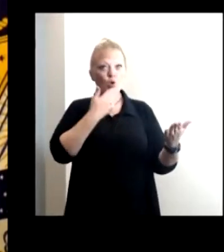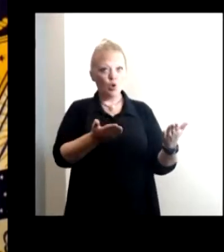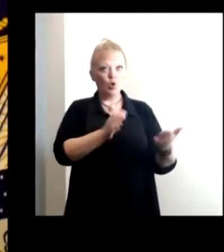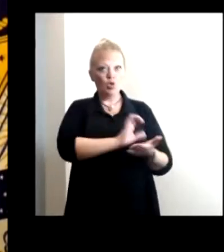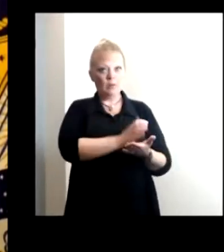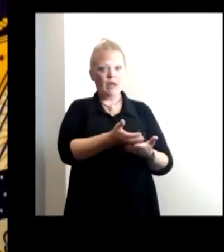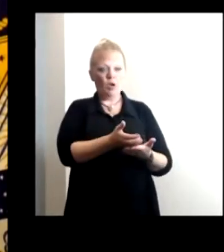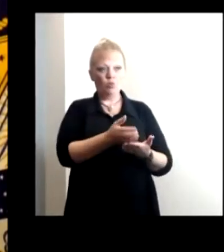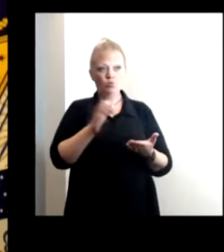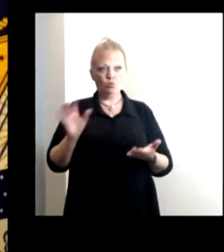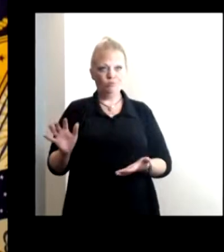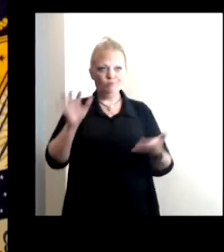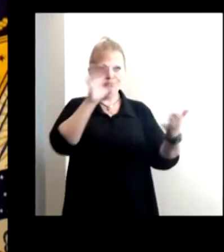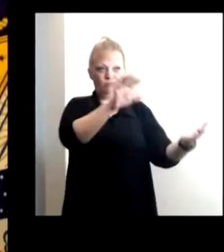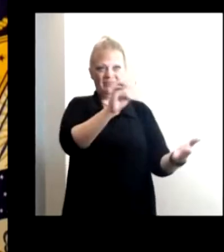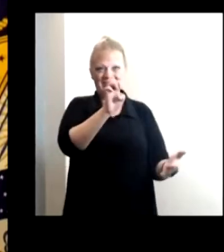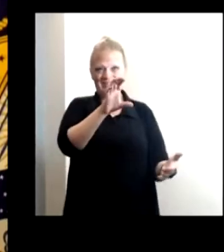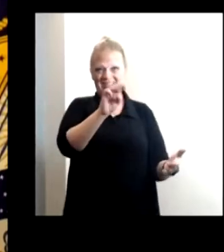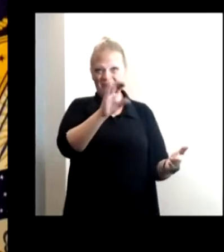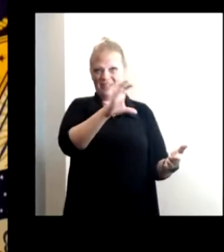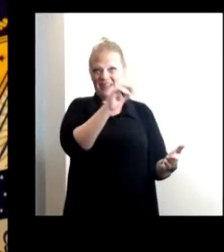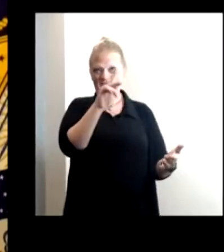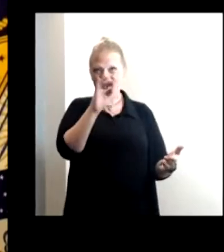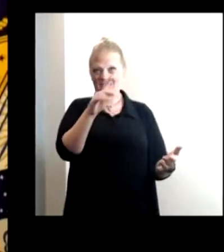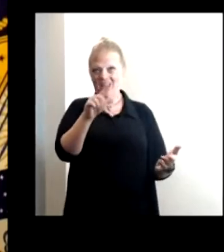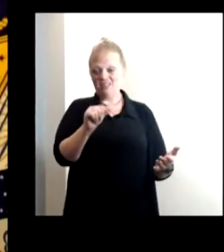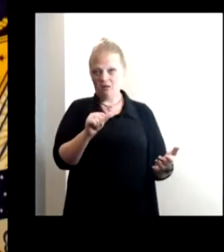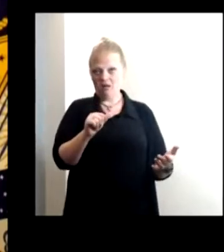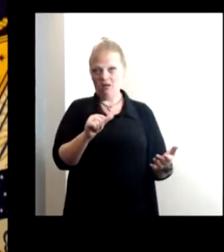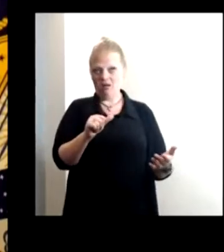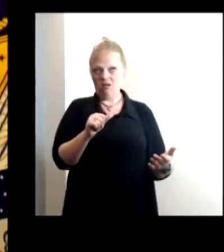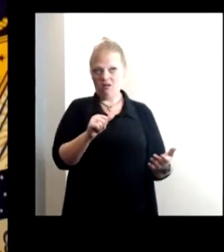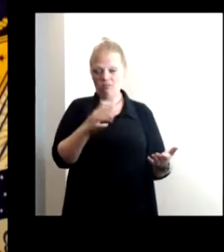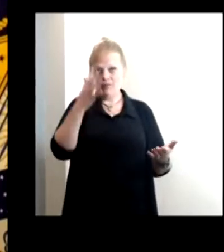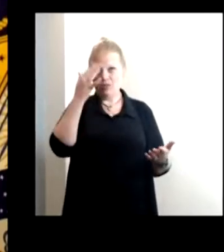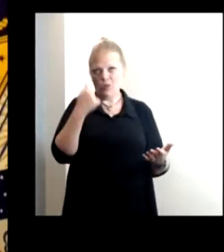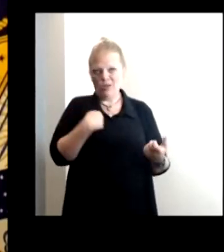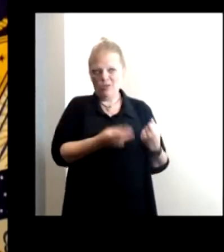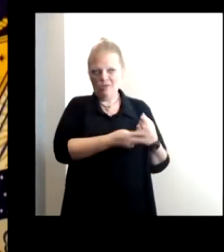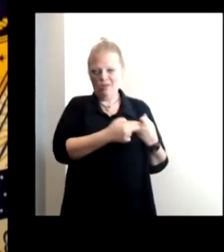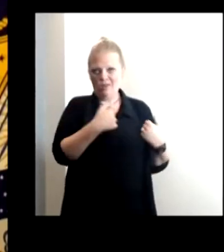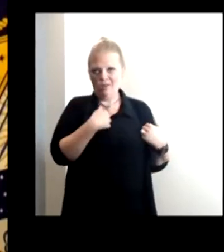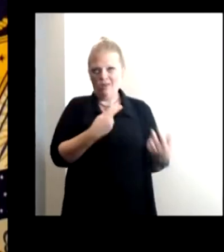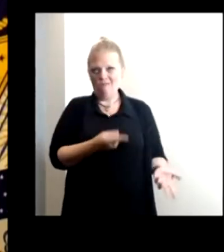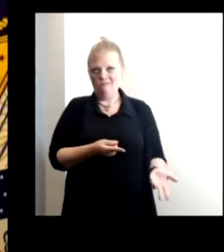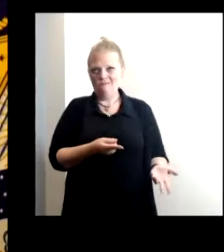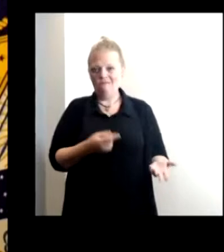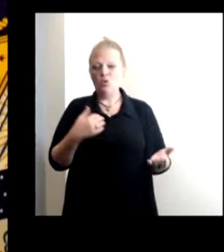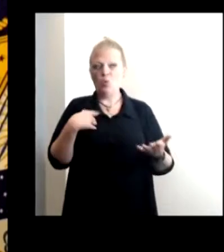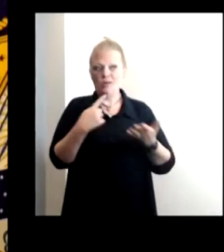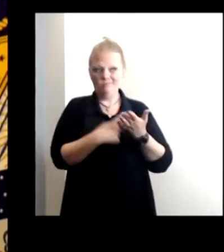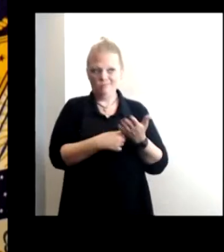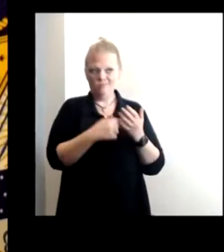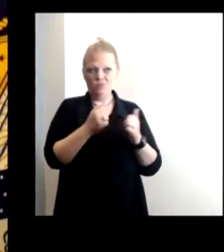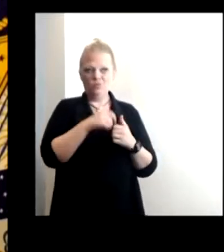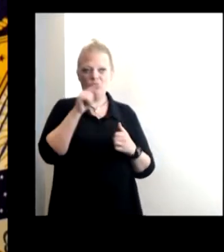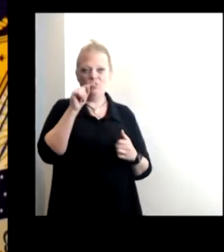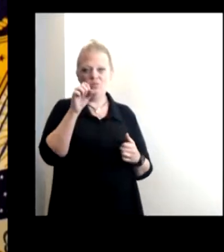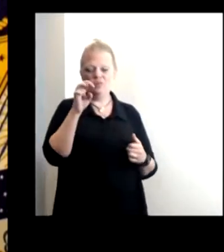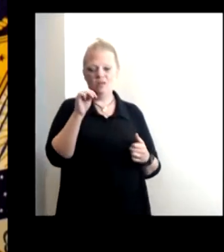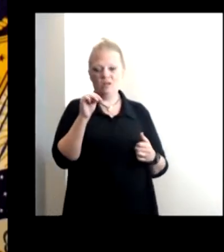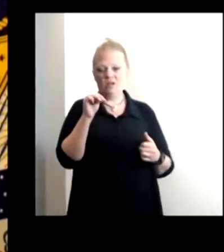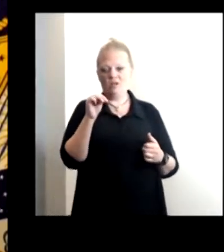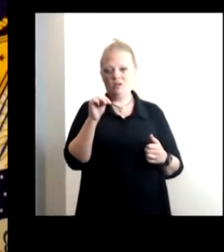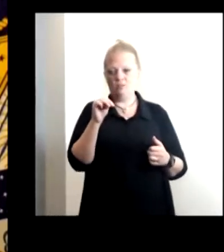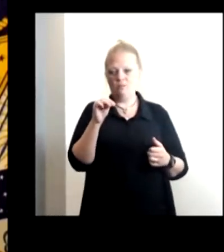of our stockpile to ECMC and Colida, and that's why you have a stockpile just for this thing. I had a conversation with Tom Cricioci the day